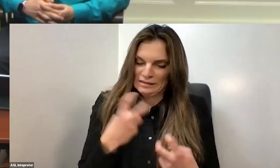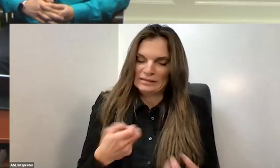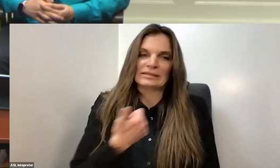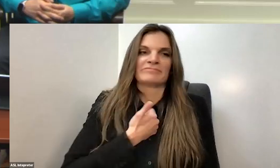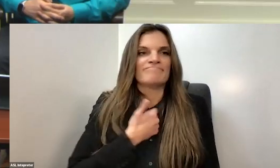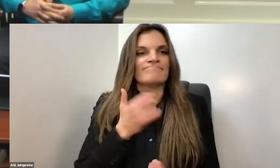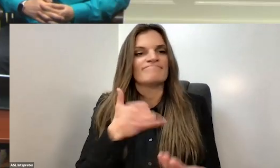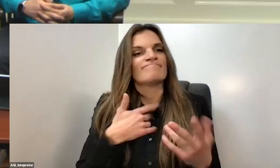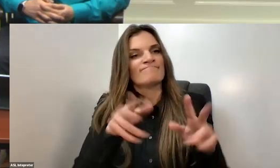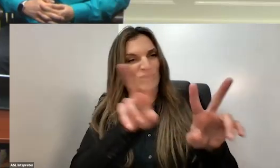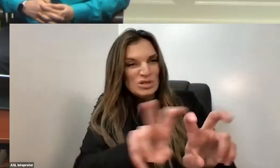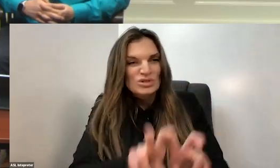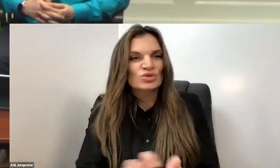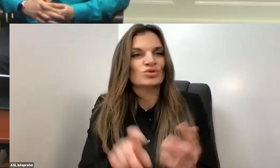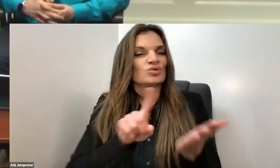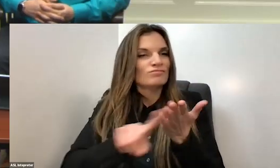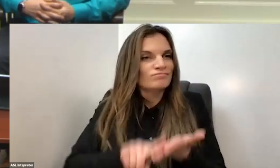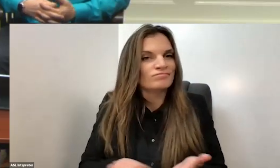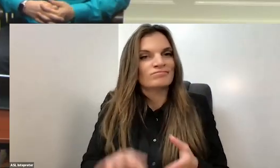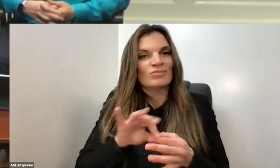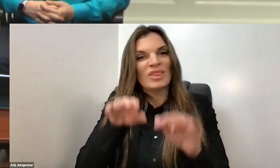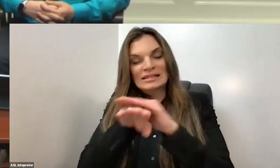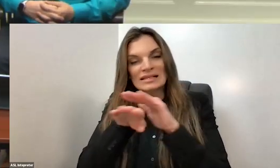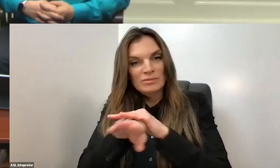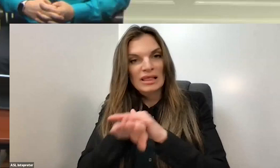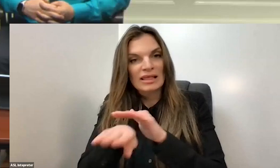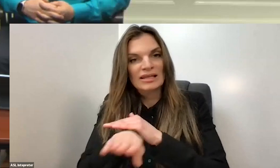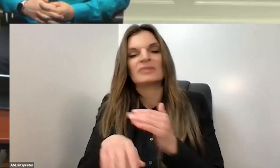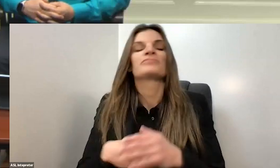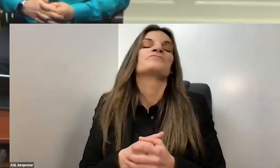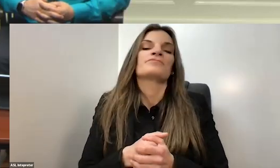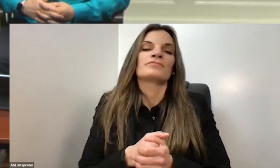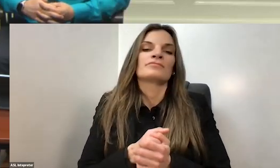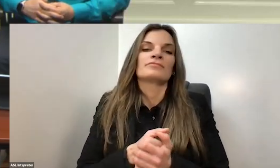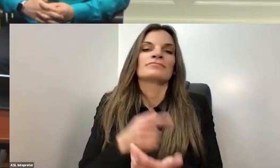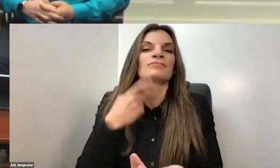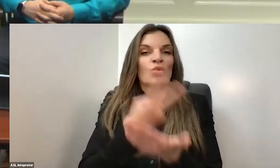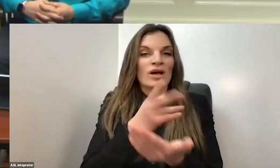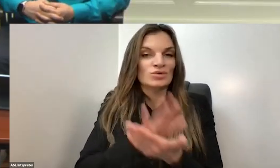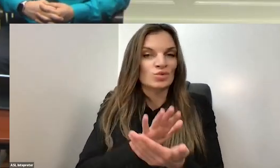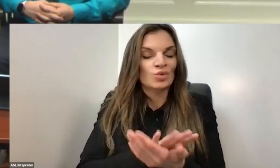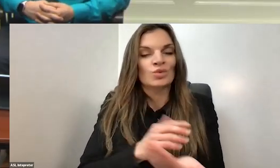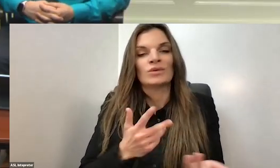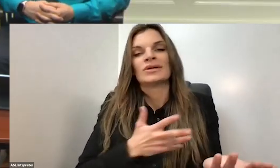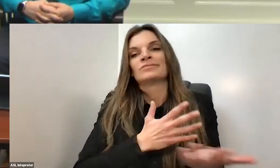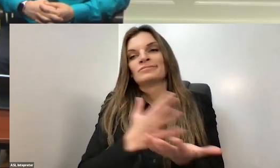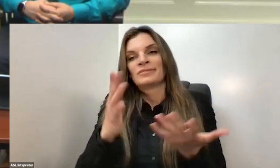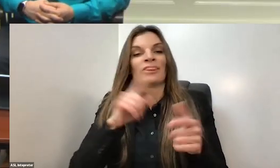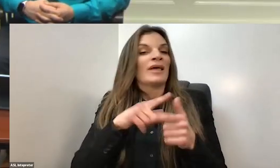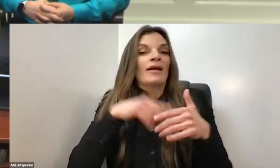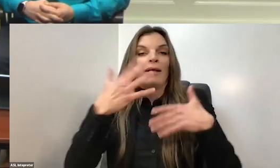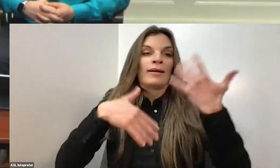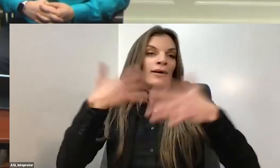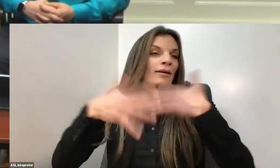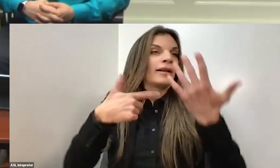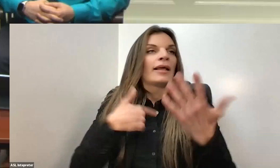was doing research in accessibility, as was mentioned in the introduction, in grad school. But then I went off and did some other